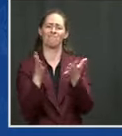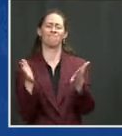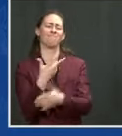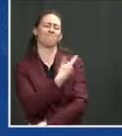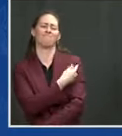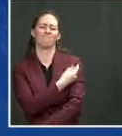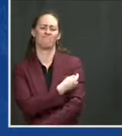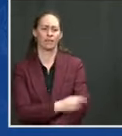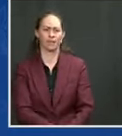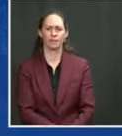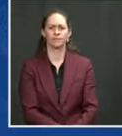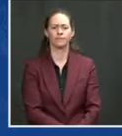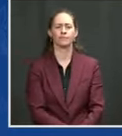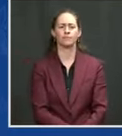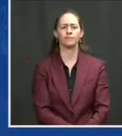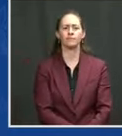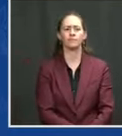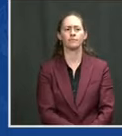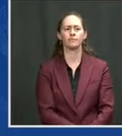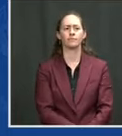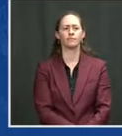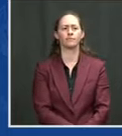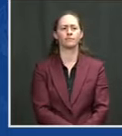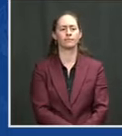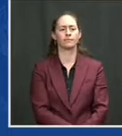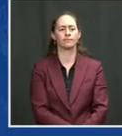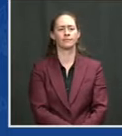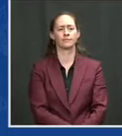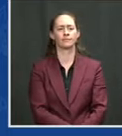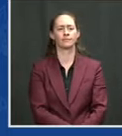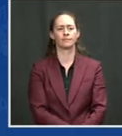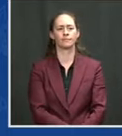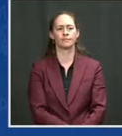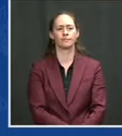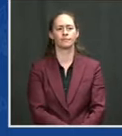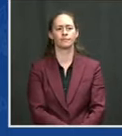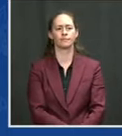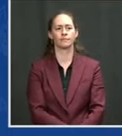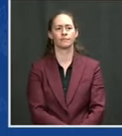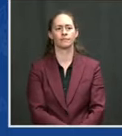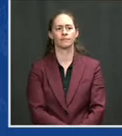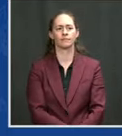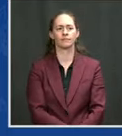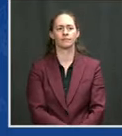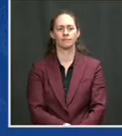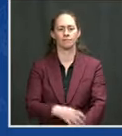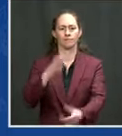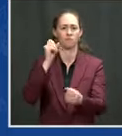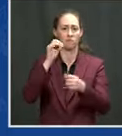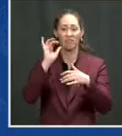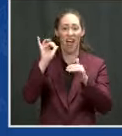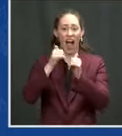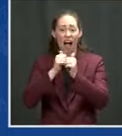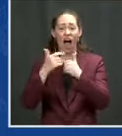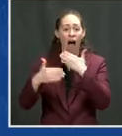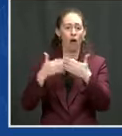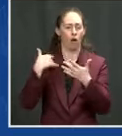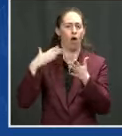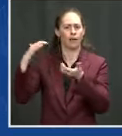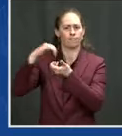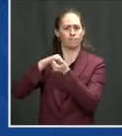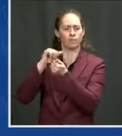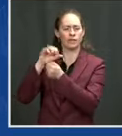to get that out there and then partnered and brought it to where people are at. And I'm proud to say we're at 64% of your goal today, Mr. President, we will